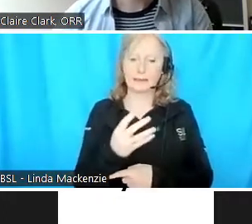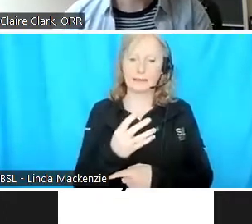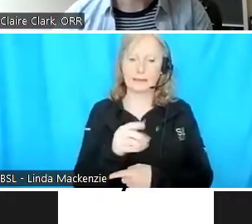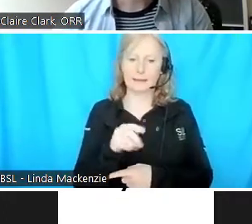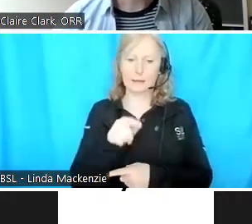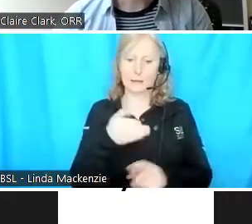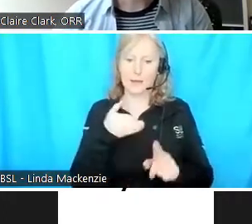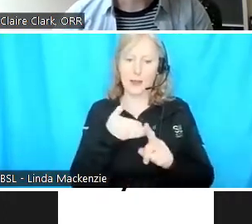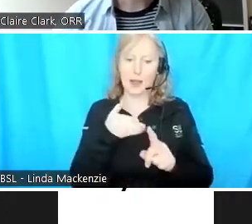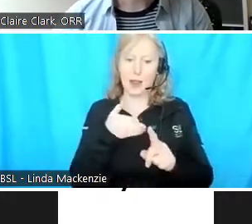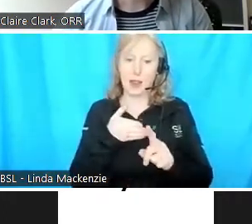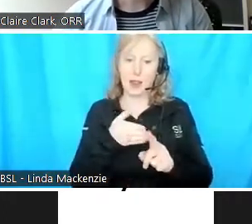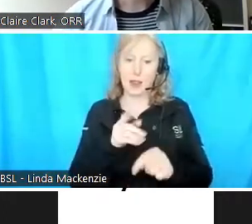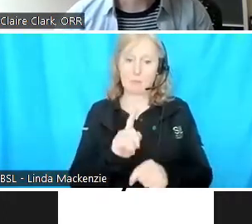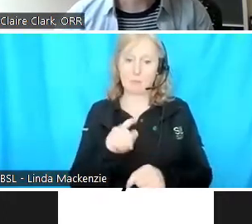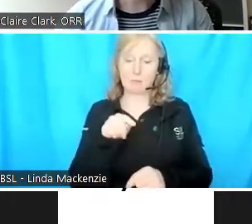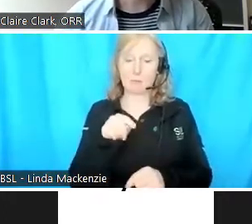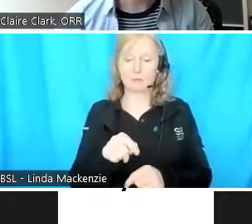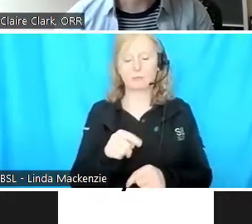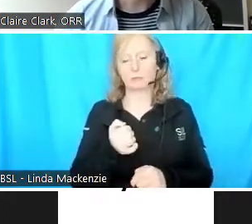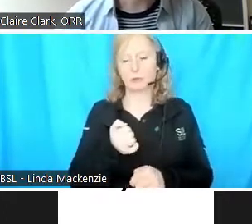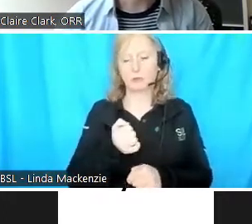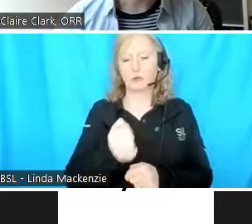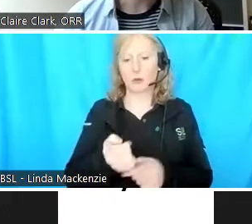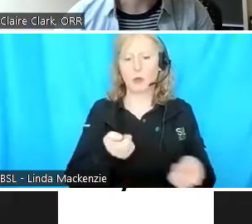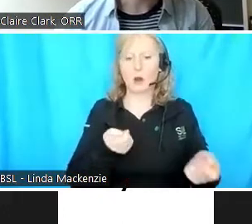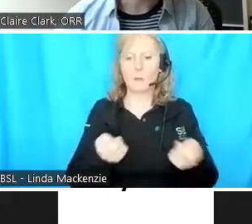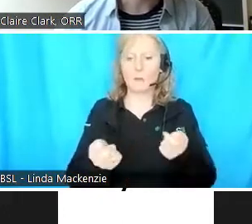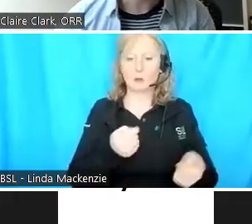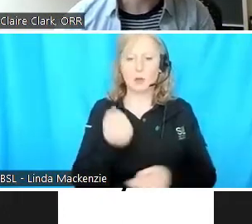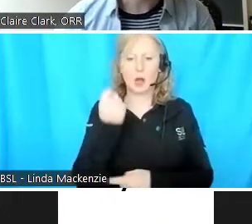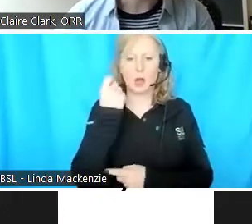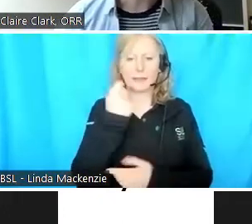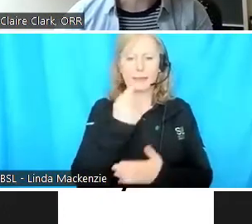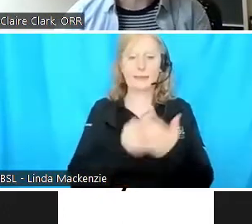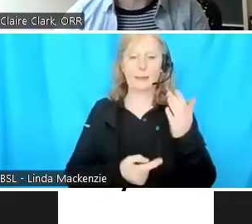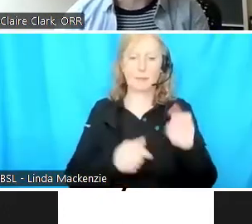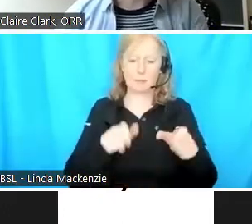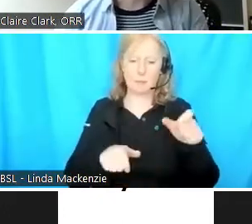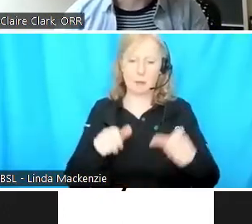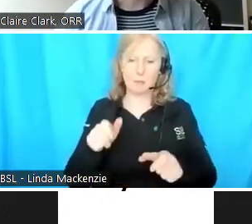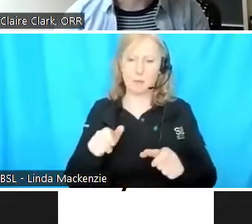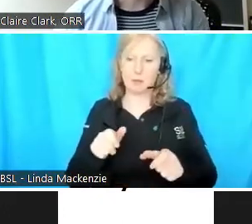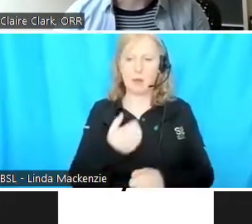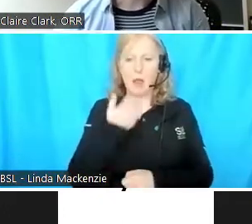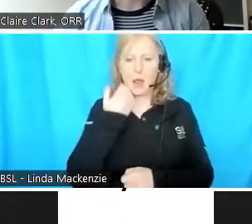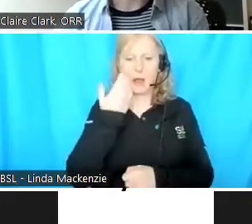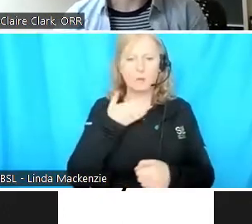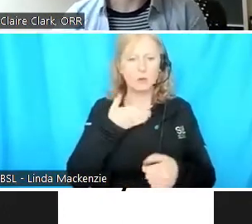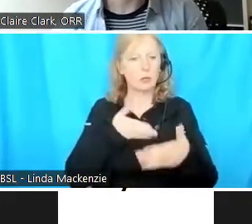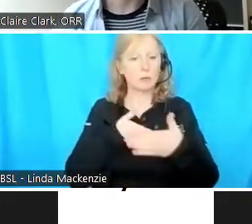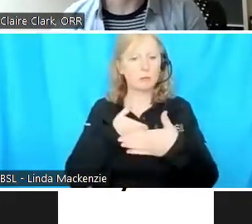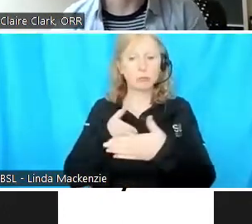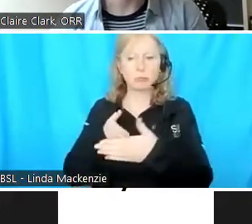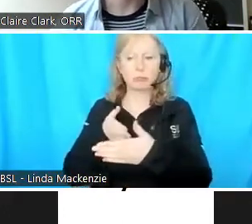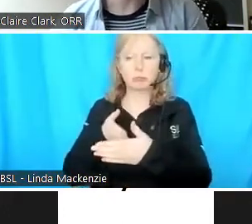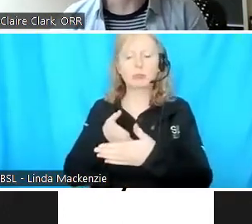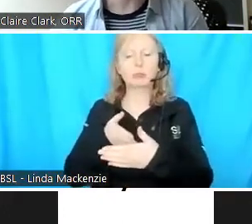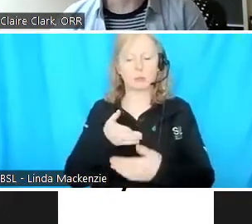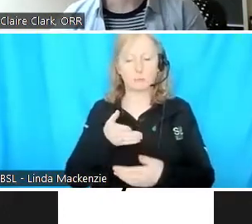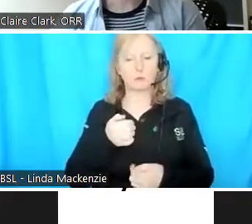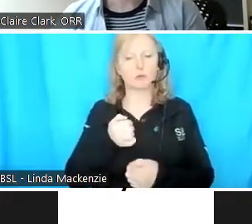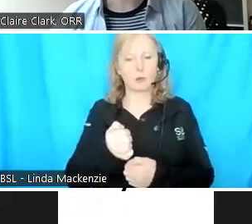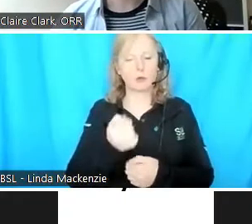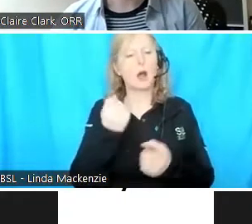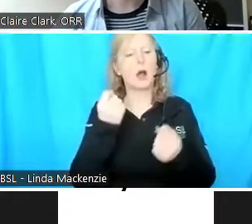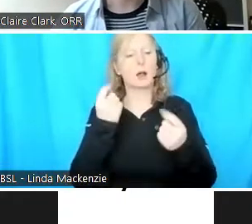framework is to ensure that rail operators understand disabled people and their everyday challenges when travelling by rail.